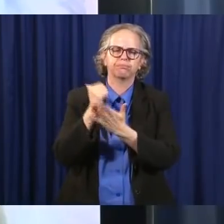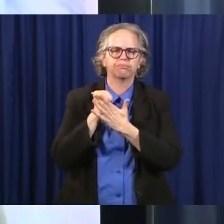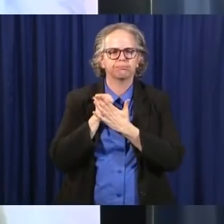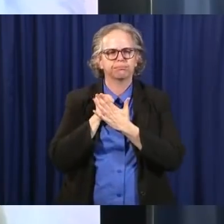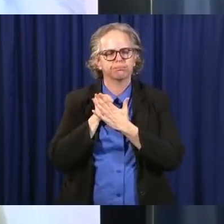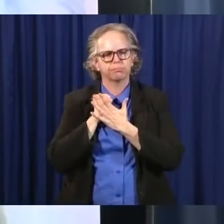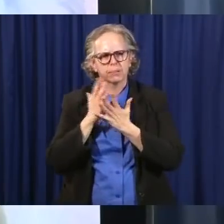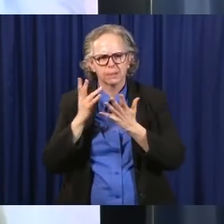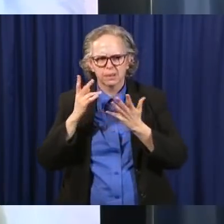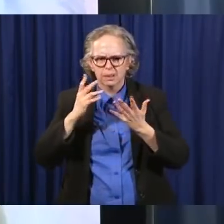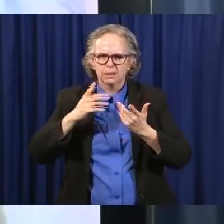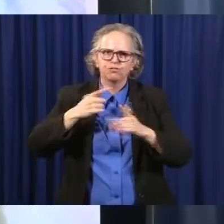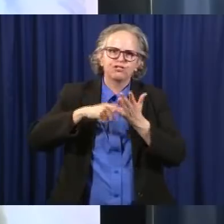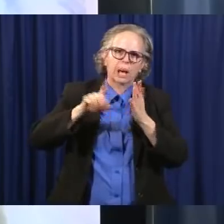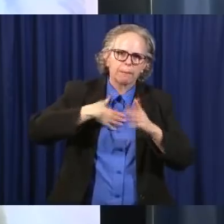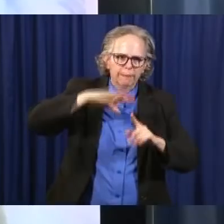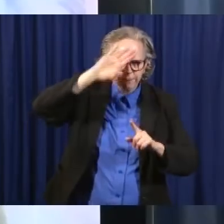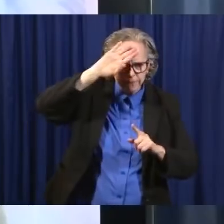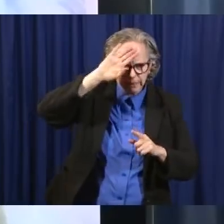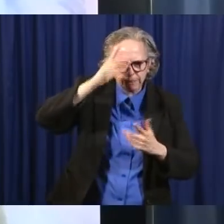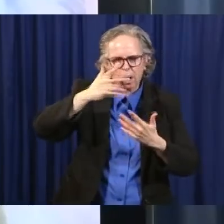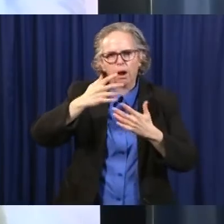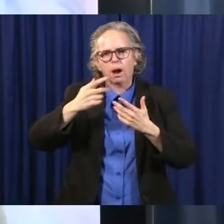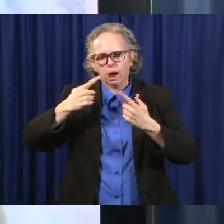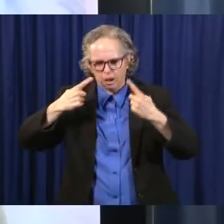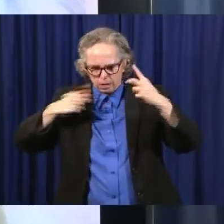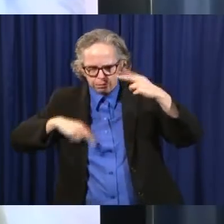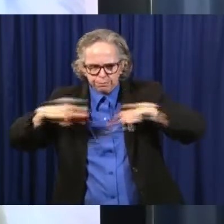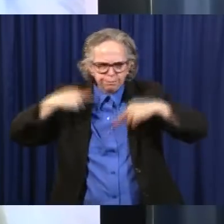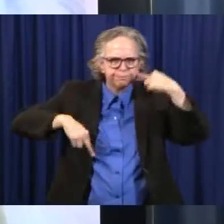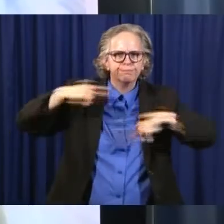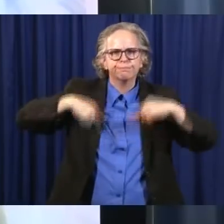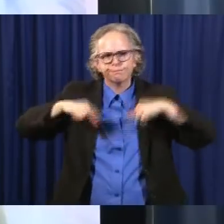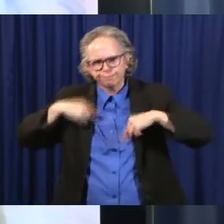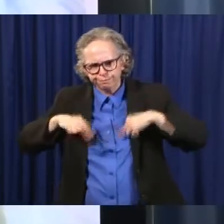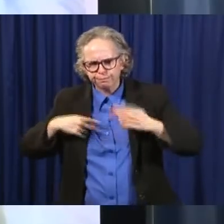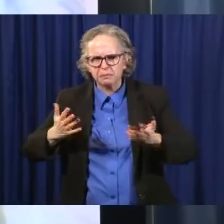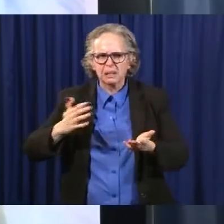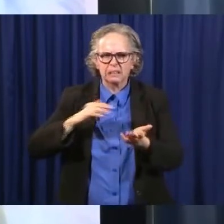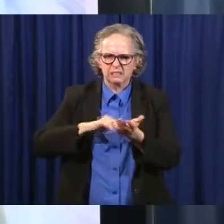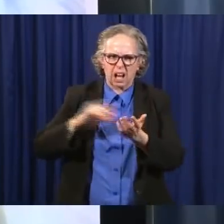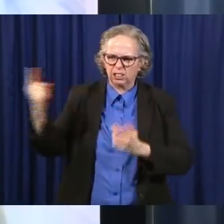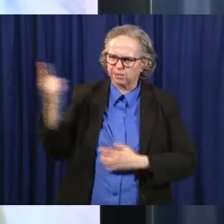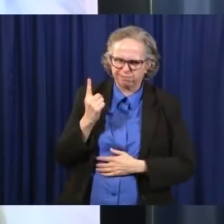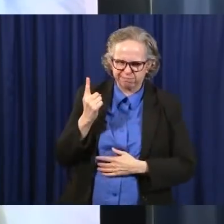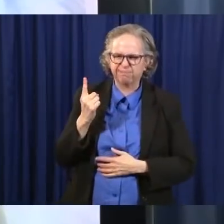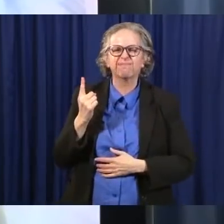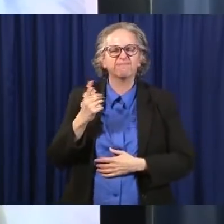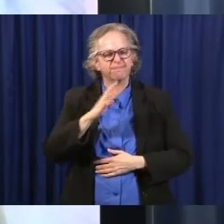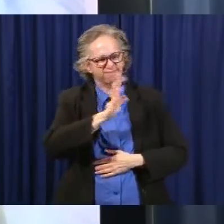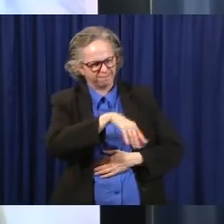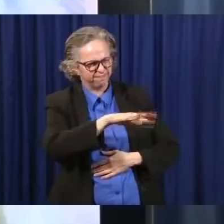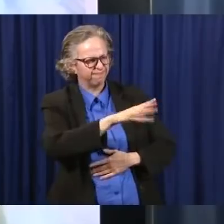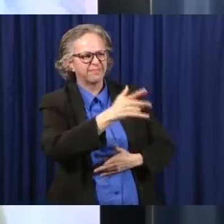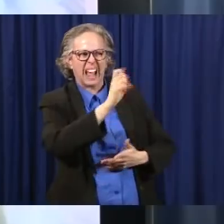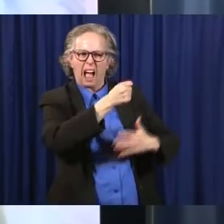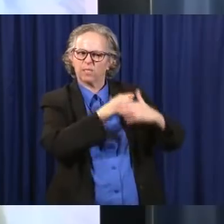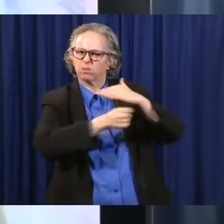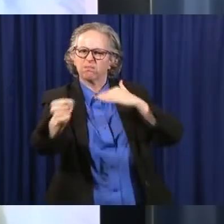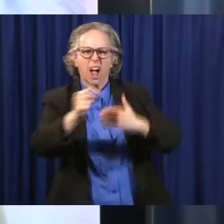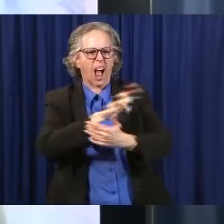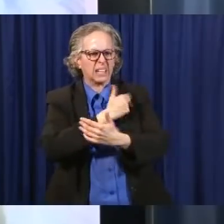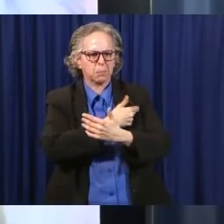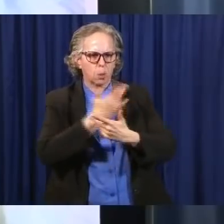had showed the signs of COVID on it. The doctor told me that I was going to be admitted just to keep an eye on my oxygen levels.